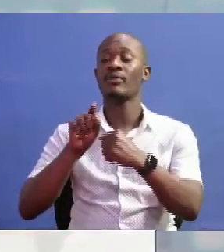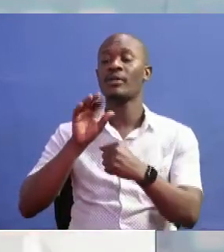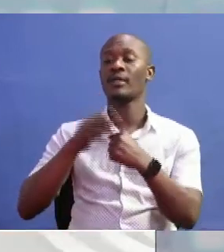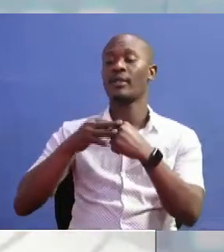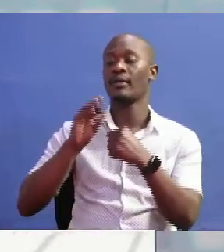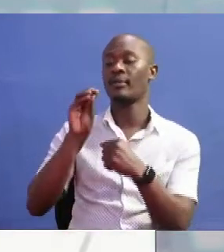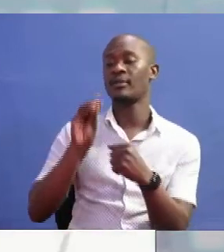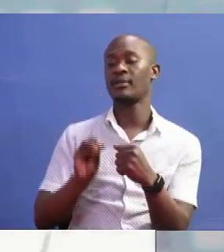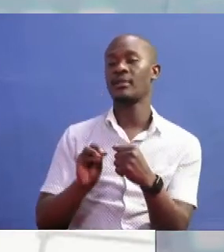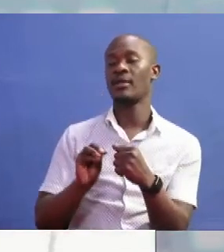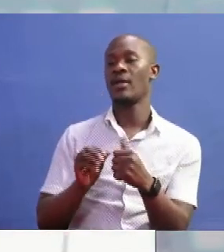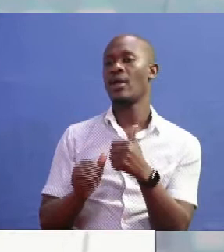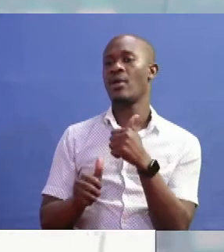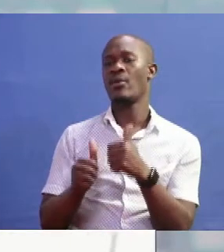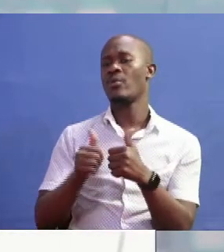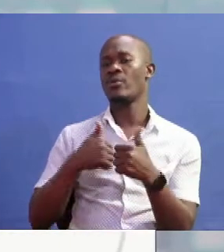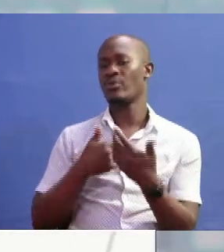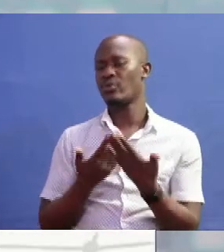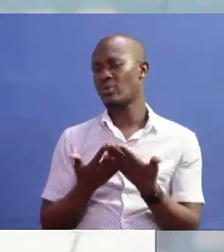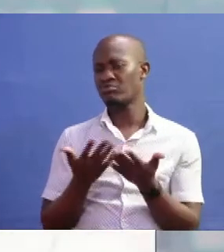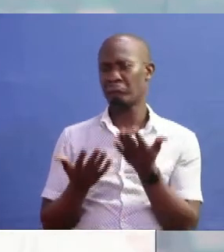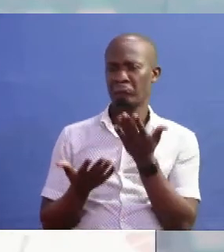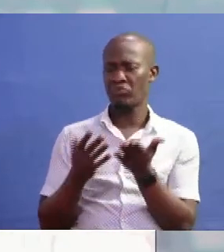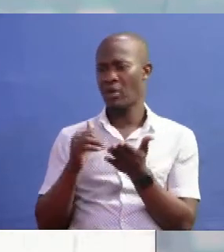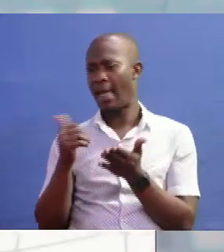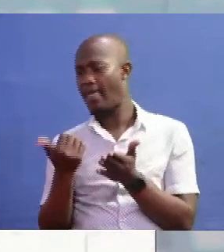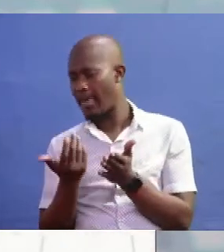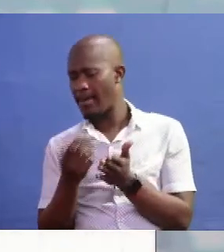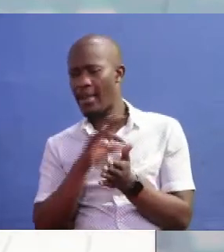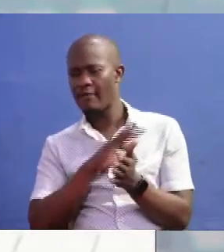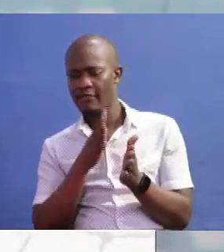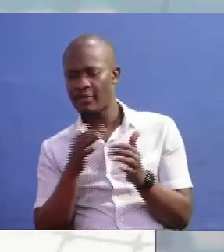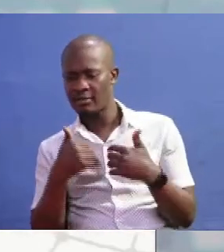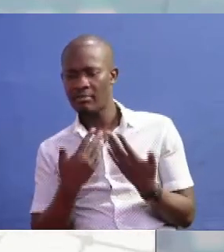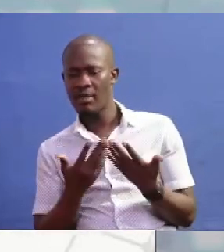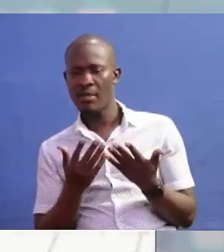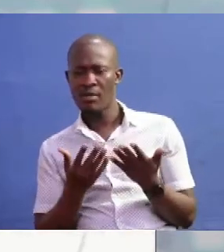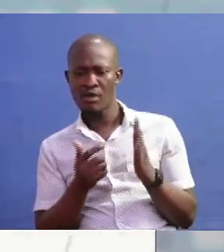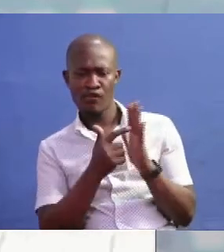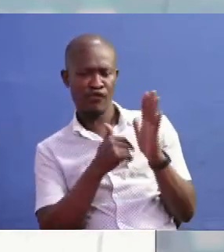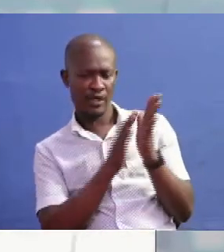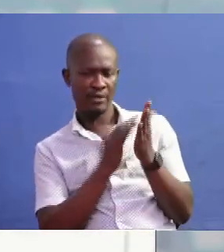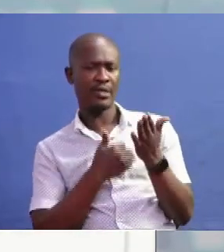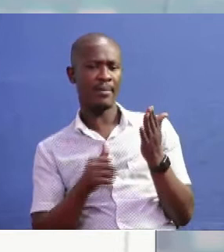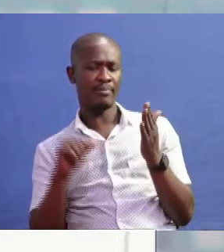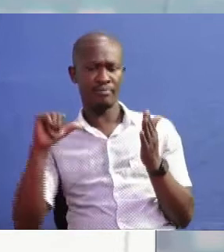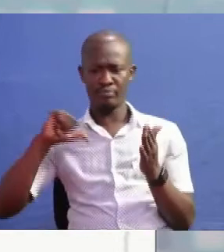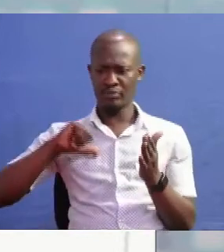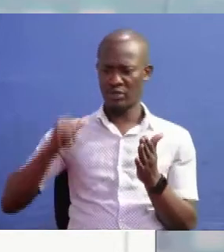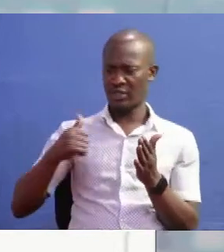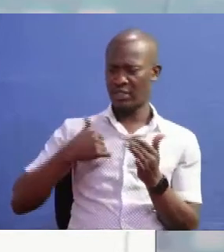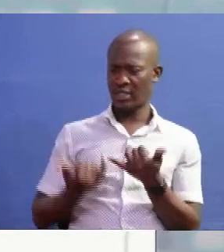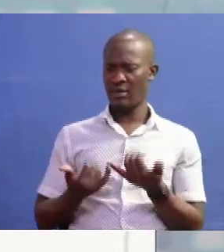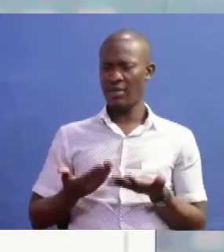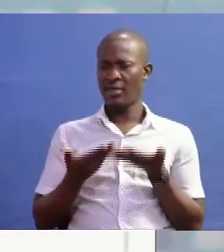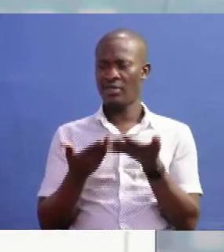16.8%, which again, if you compare to what other investments, and also if you factor in the risk, bonds are currently offering